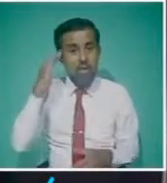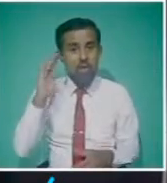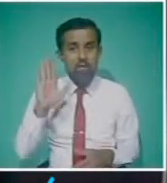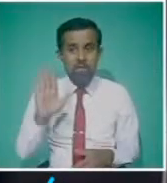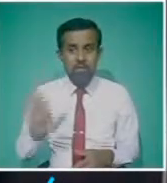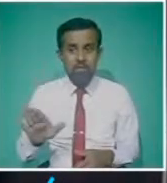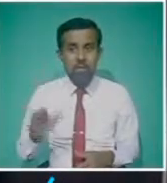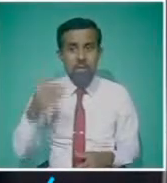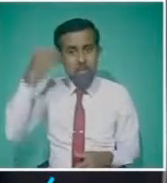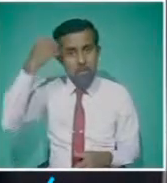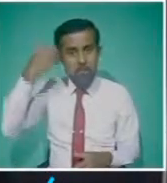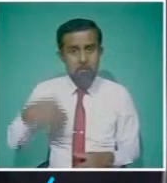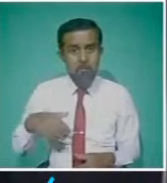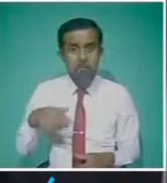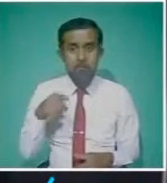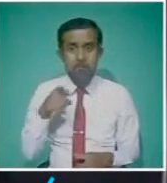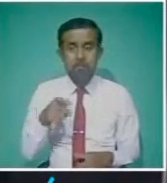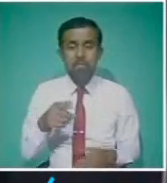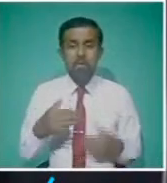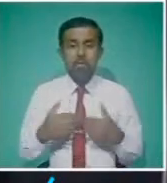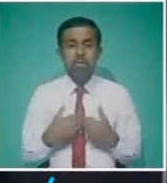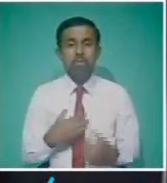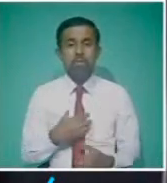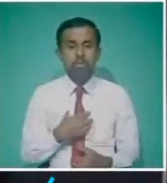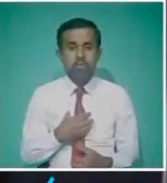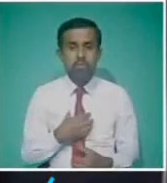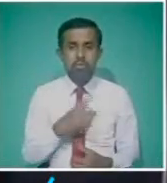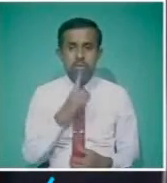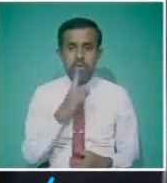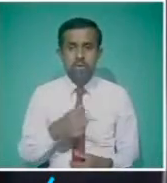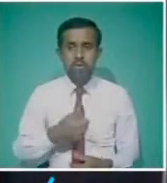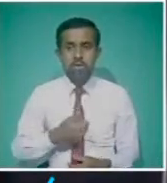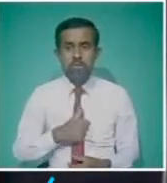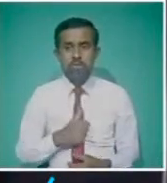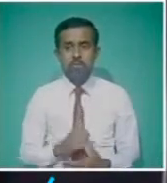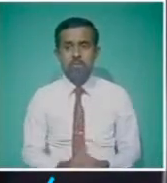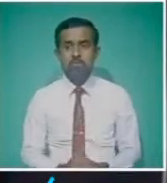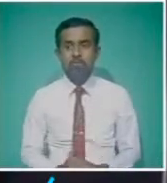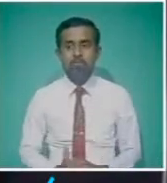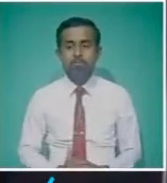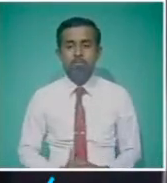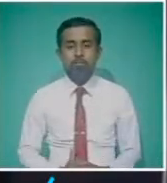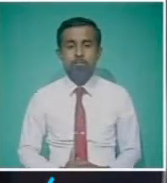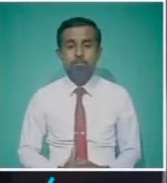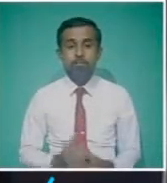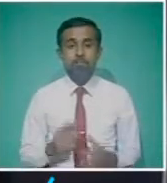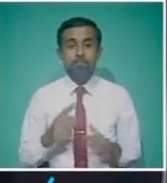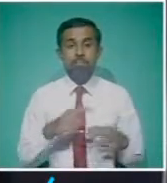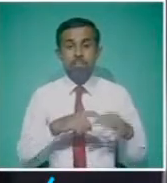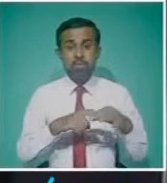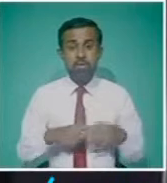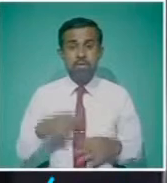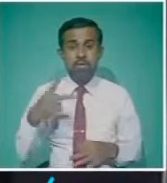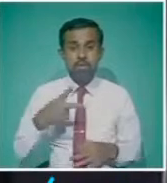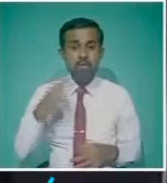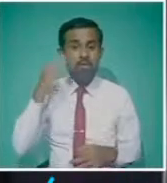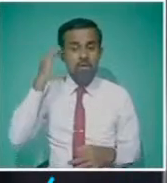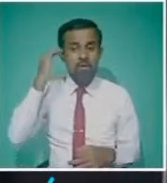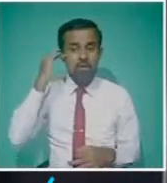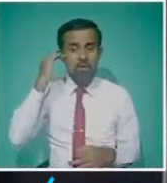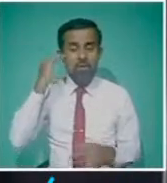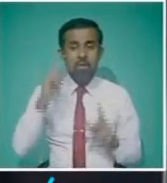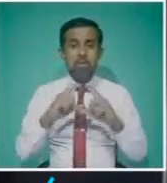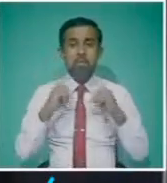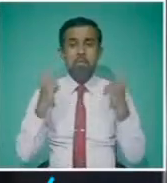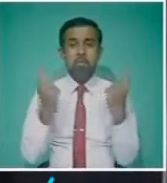afflicted by tragedy and disaster. Queen Elizabeth II was also head of the Commonwealth,